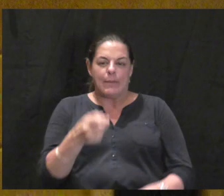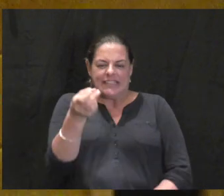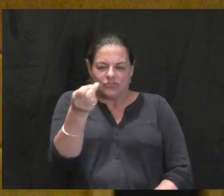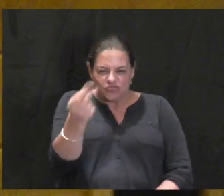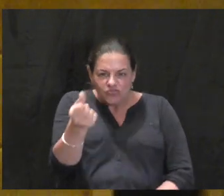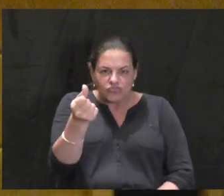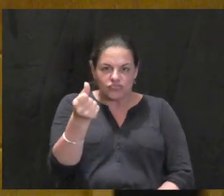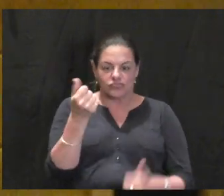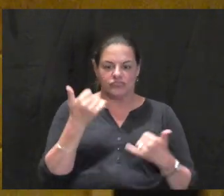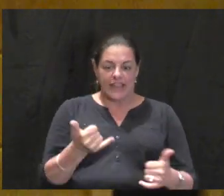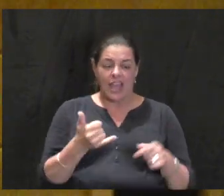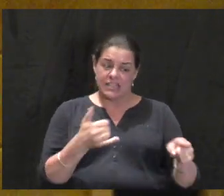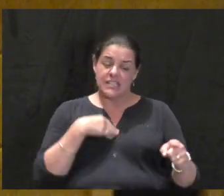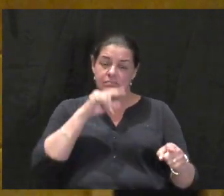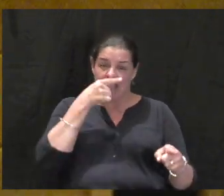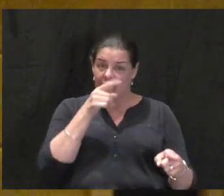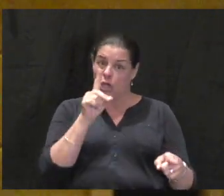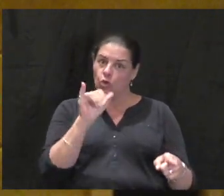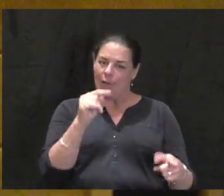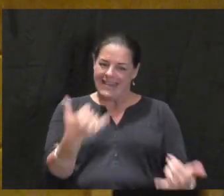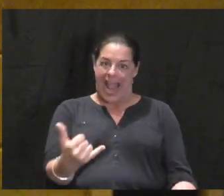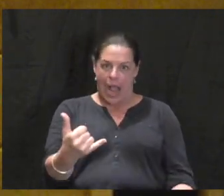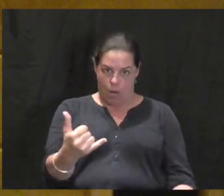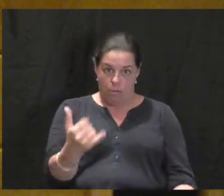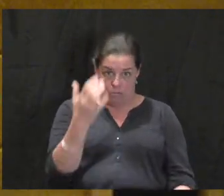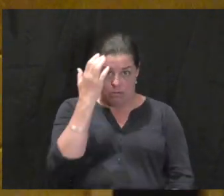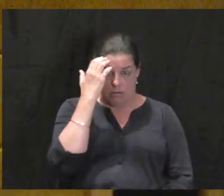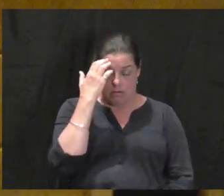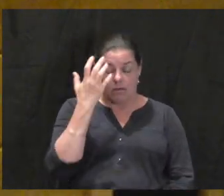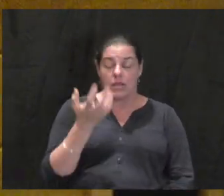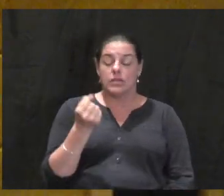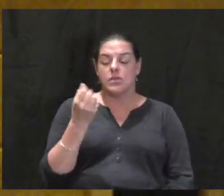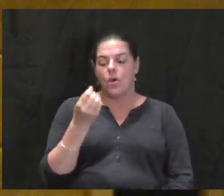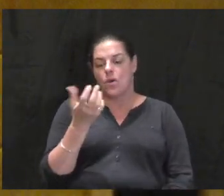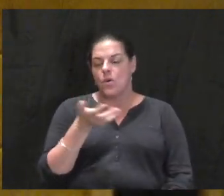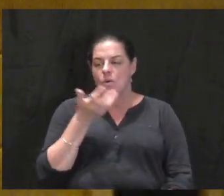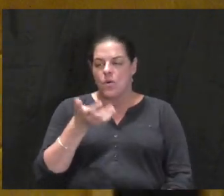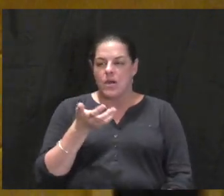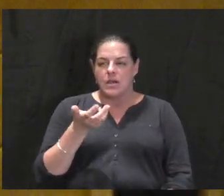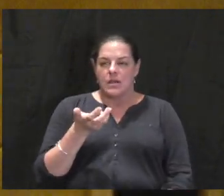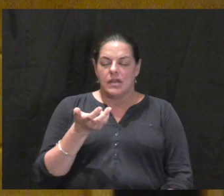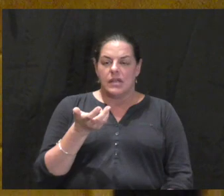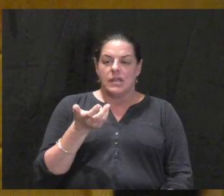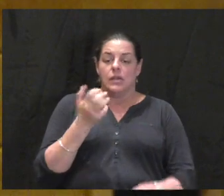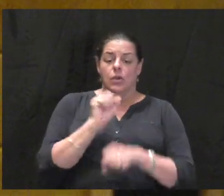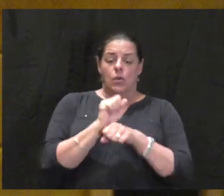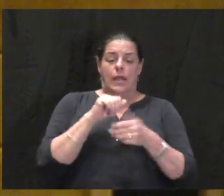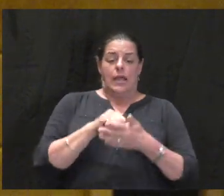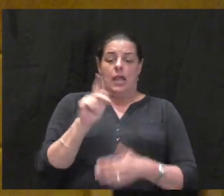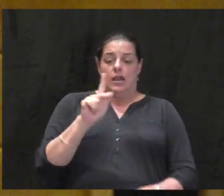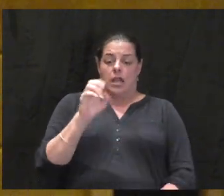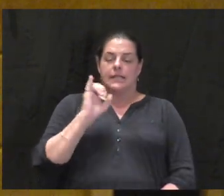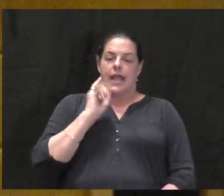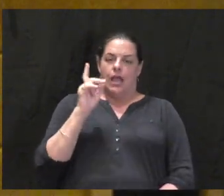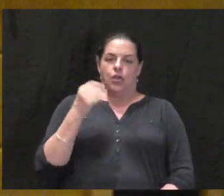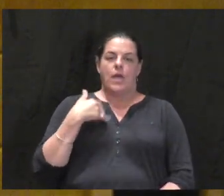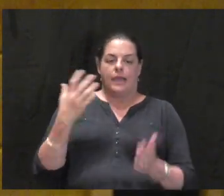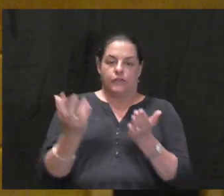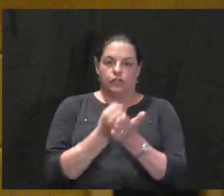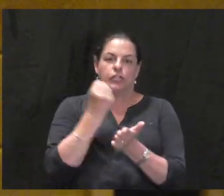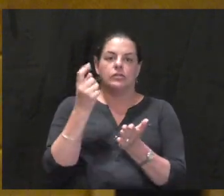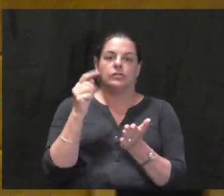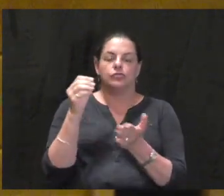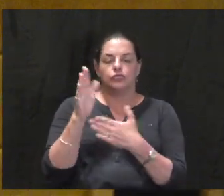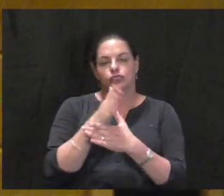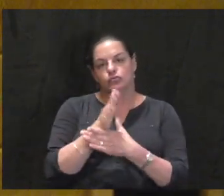share, hey, you know, that's out of my pay grade, but there's a lady you can call, and she might